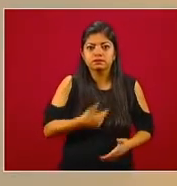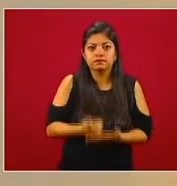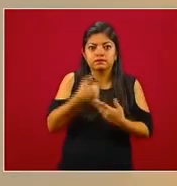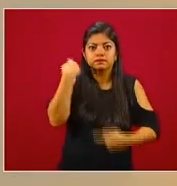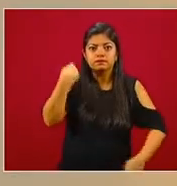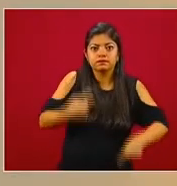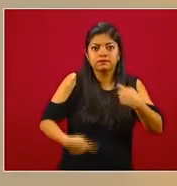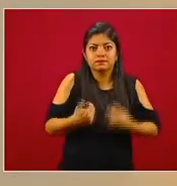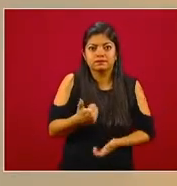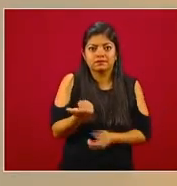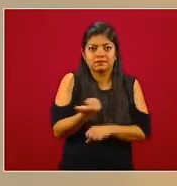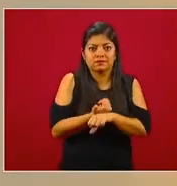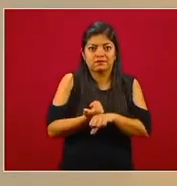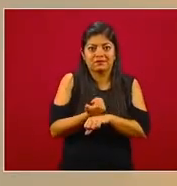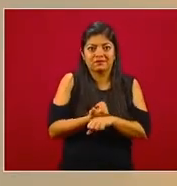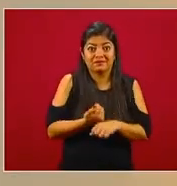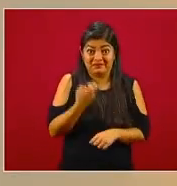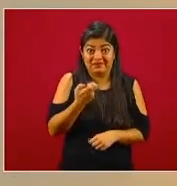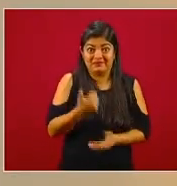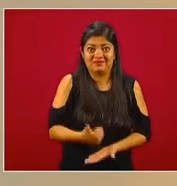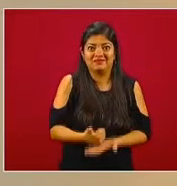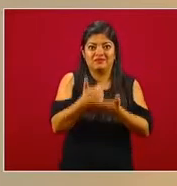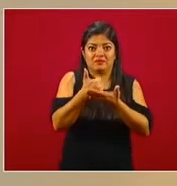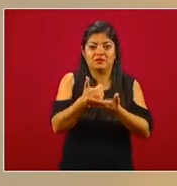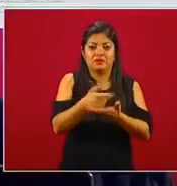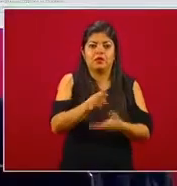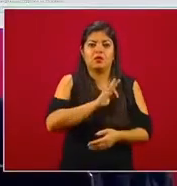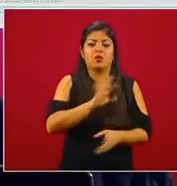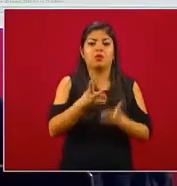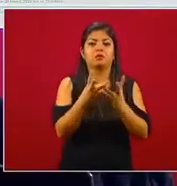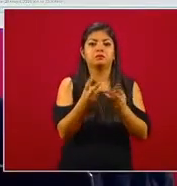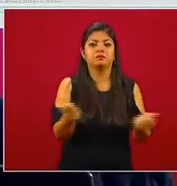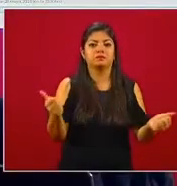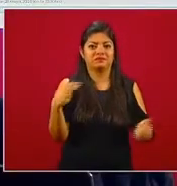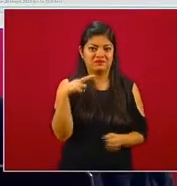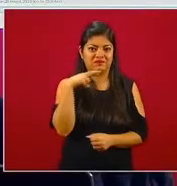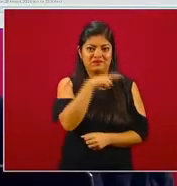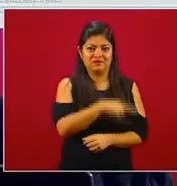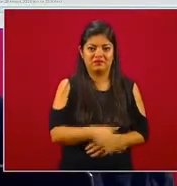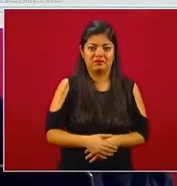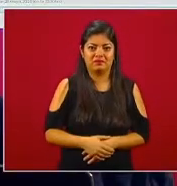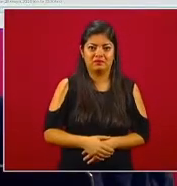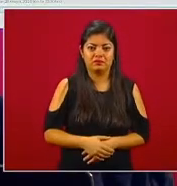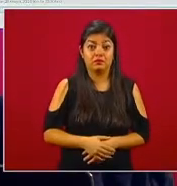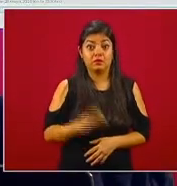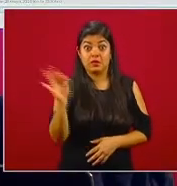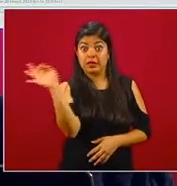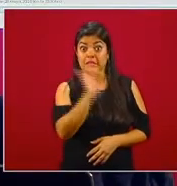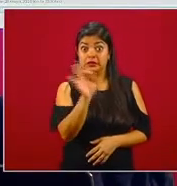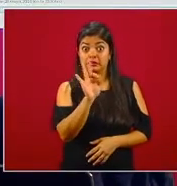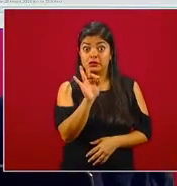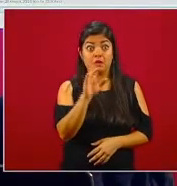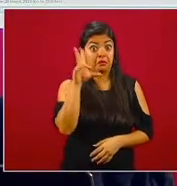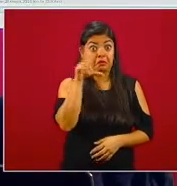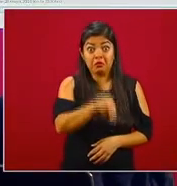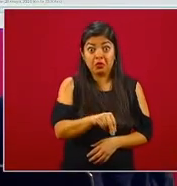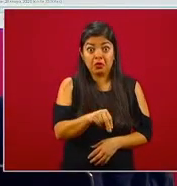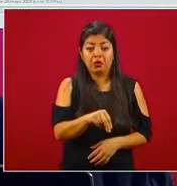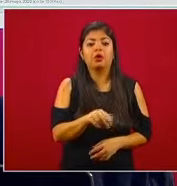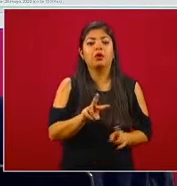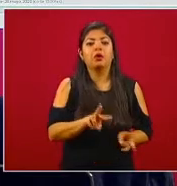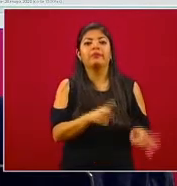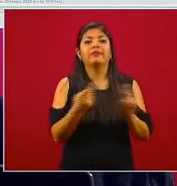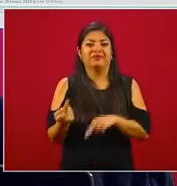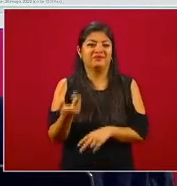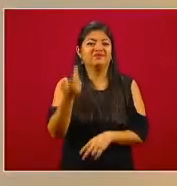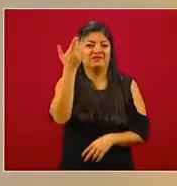cases, Y eso puede that we save the aumentar lungs las and the posibilidades de critical organs recuperación. are safe, and Contrario a that can lo increase que puede estar your ocurriendo, probabilities desde for luego la